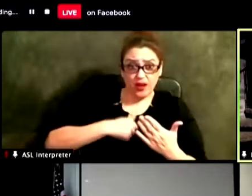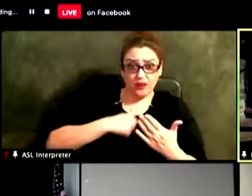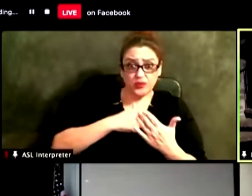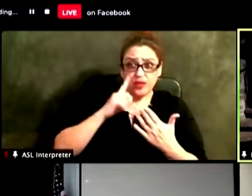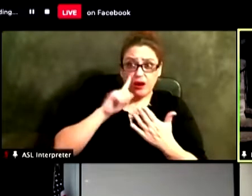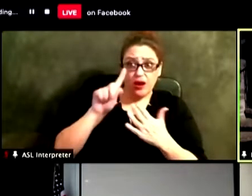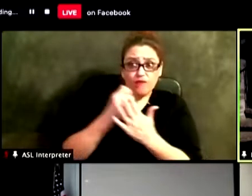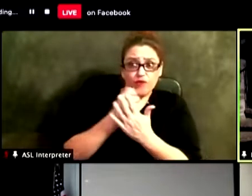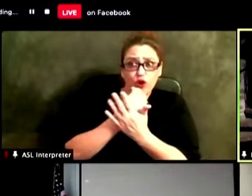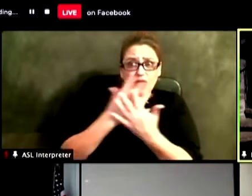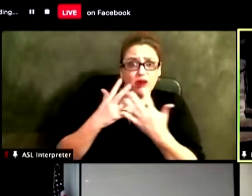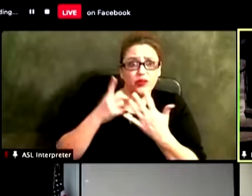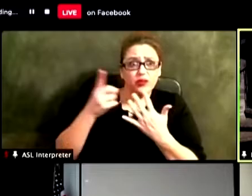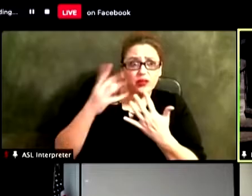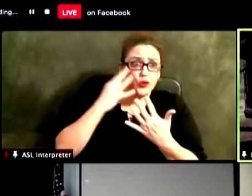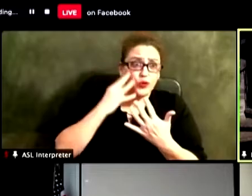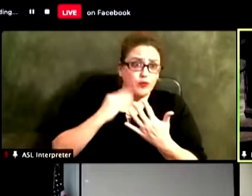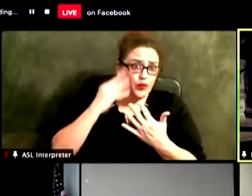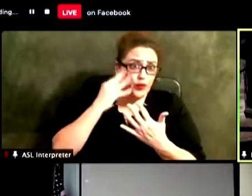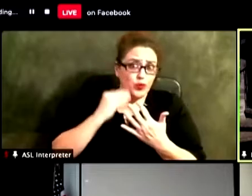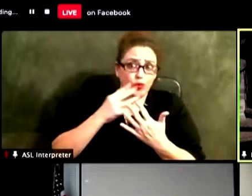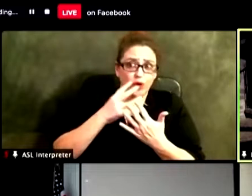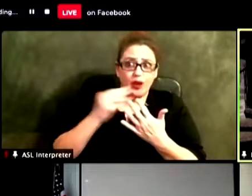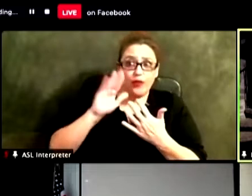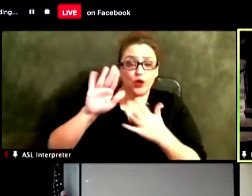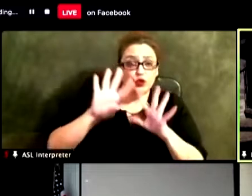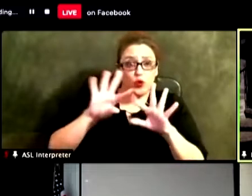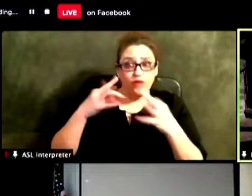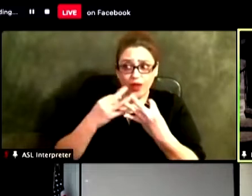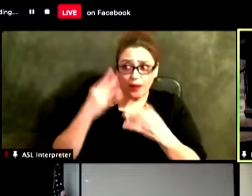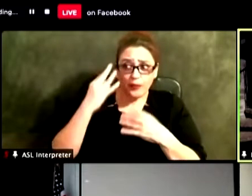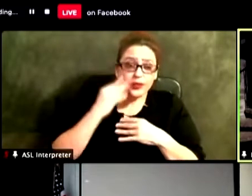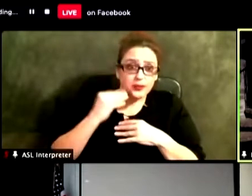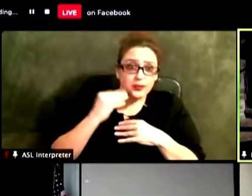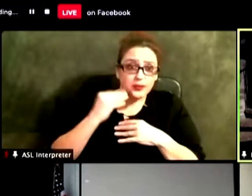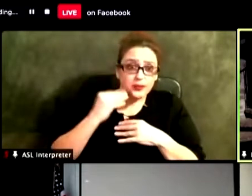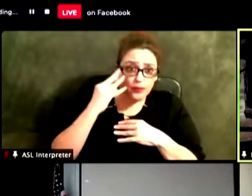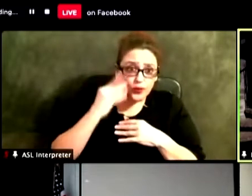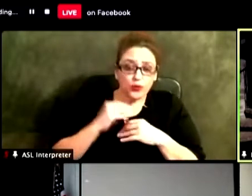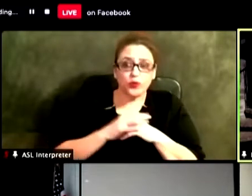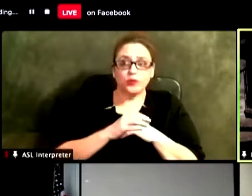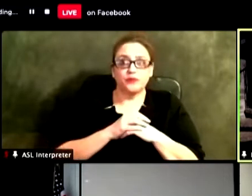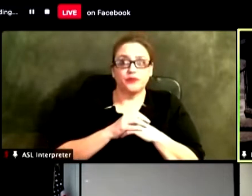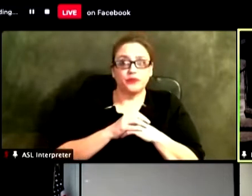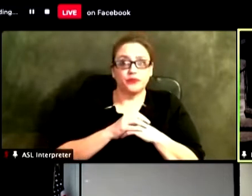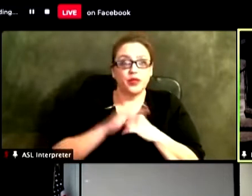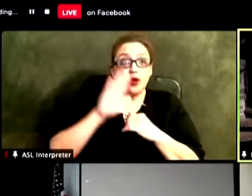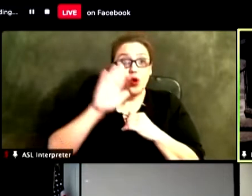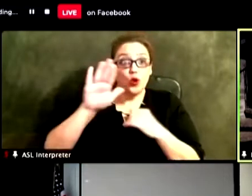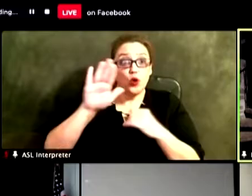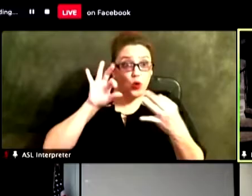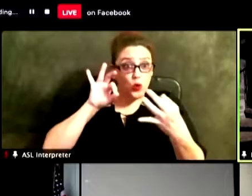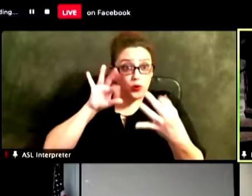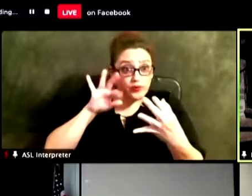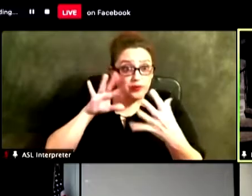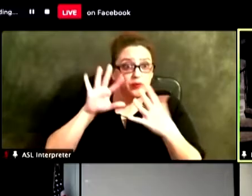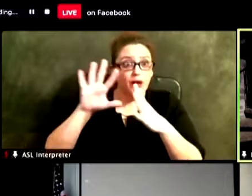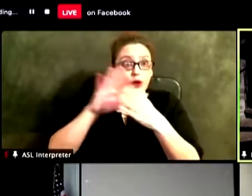have been through and that your family has been through. Your input, though, and your telling us of your story is very helpful, and I